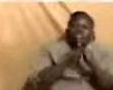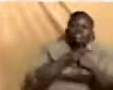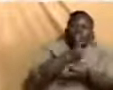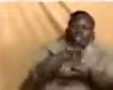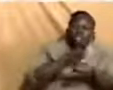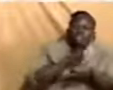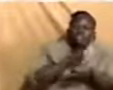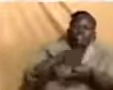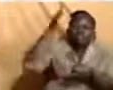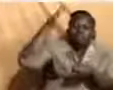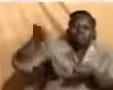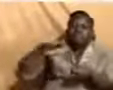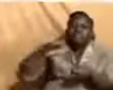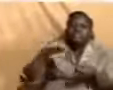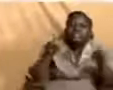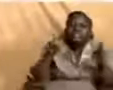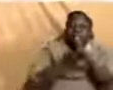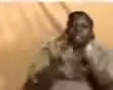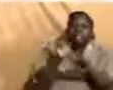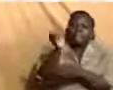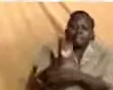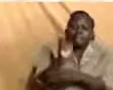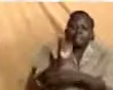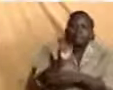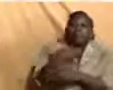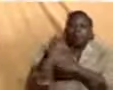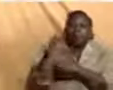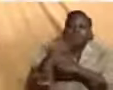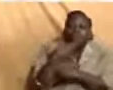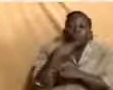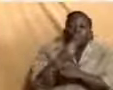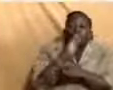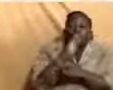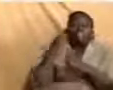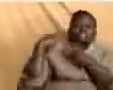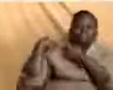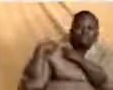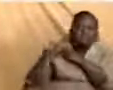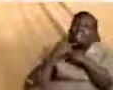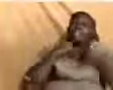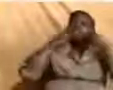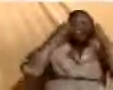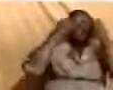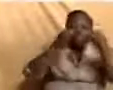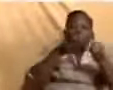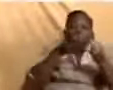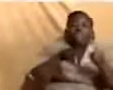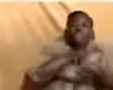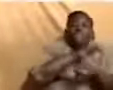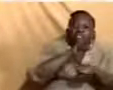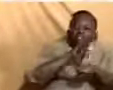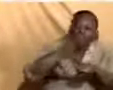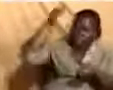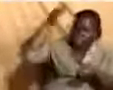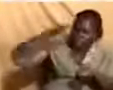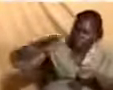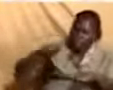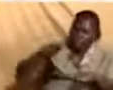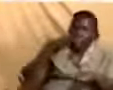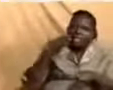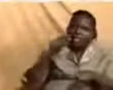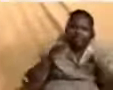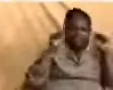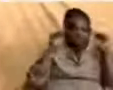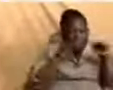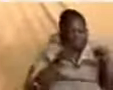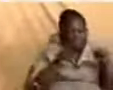function. And maybe the president who's supposed to write and inform the parliament. In other words, if any blame should